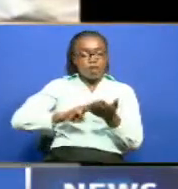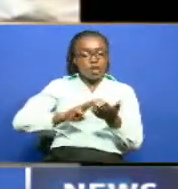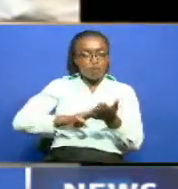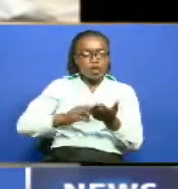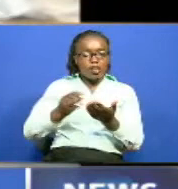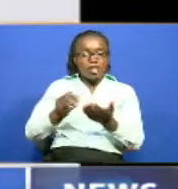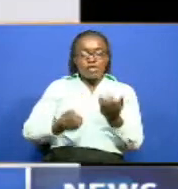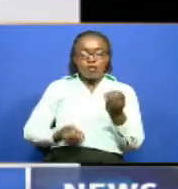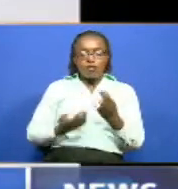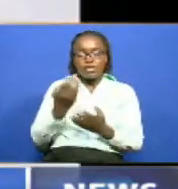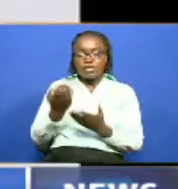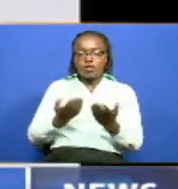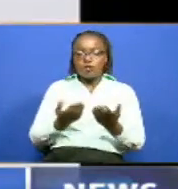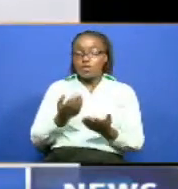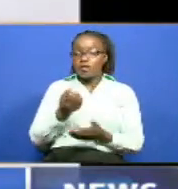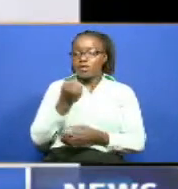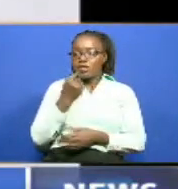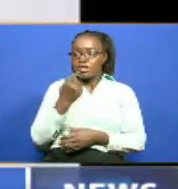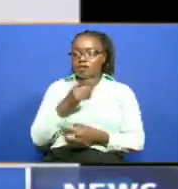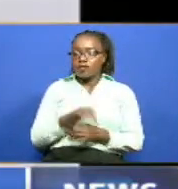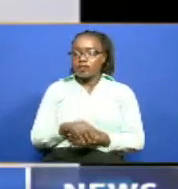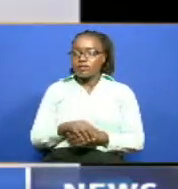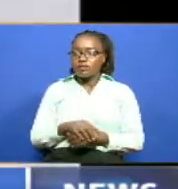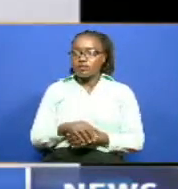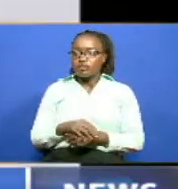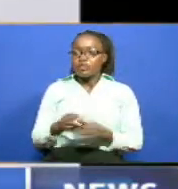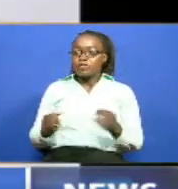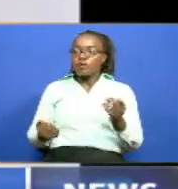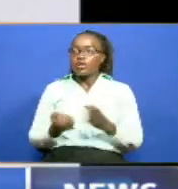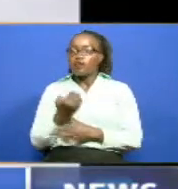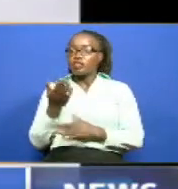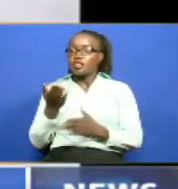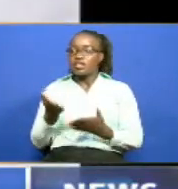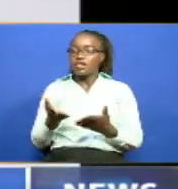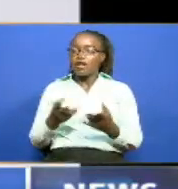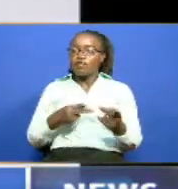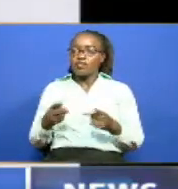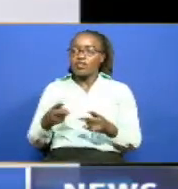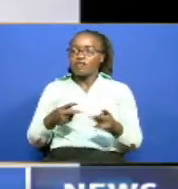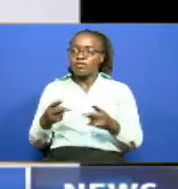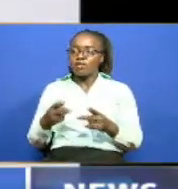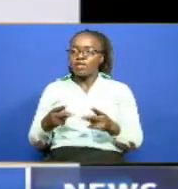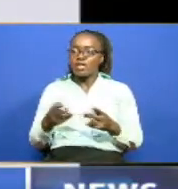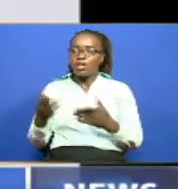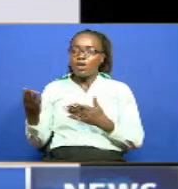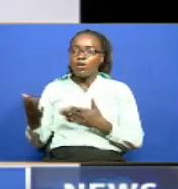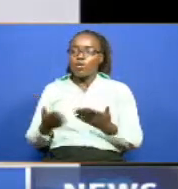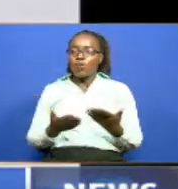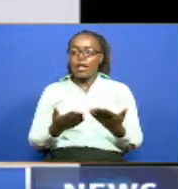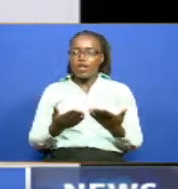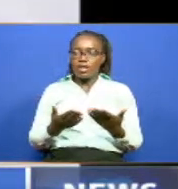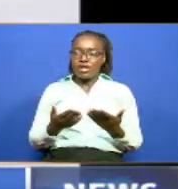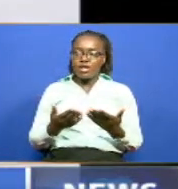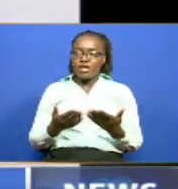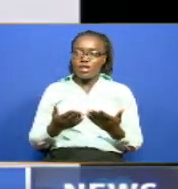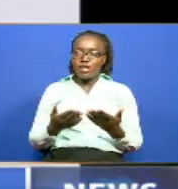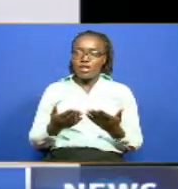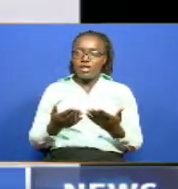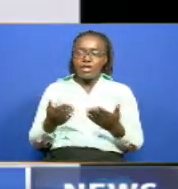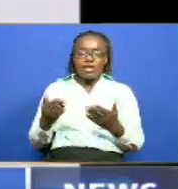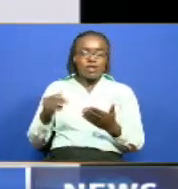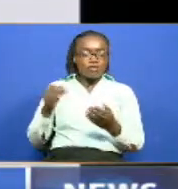services. The facility that we are launching here is very, very well equipped to